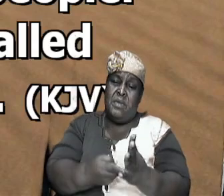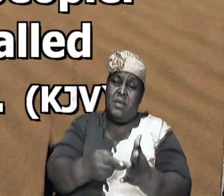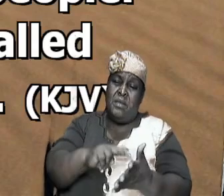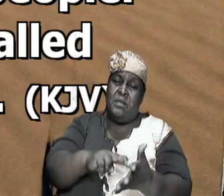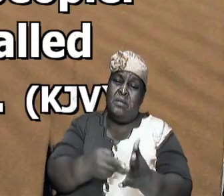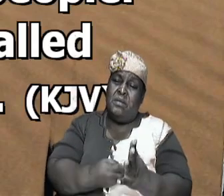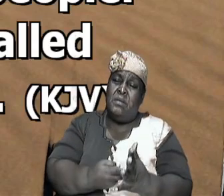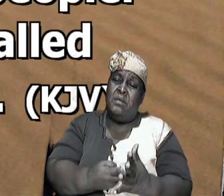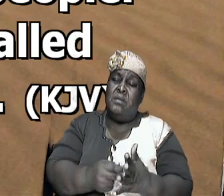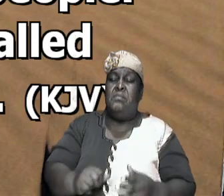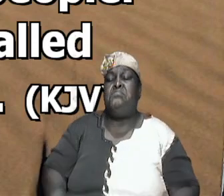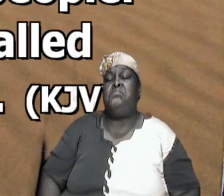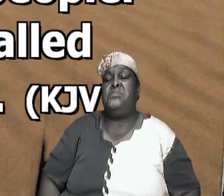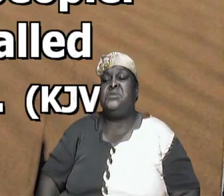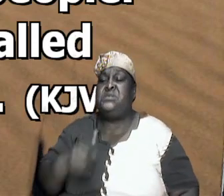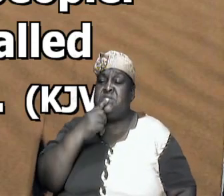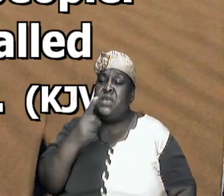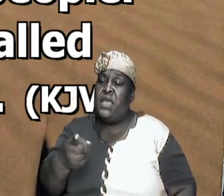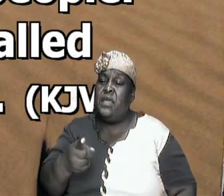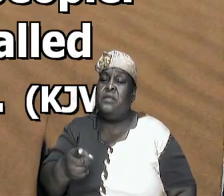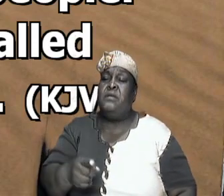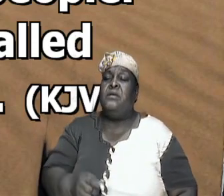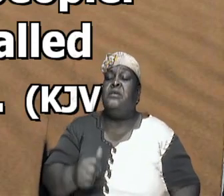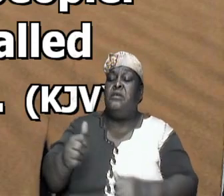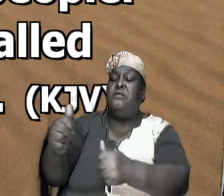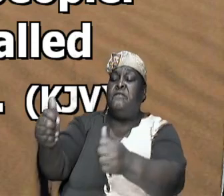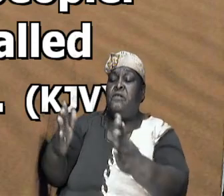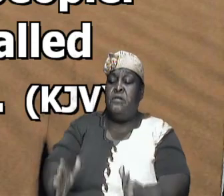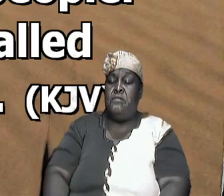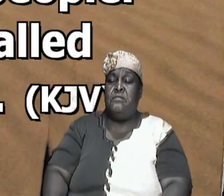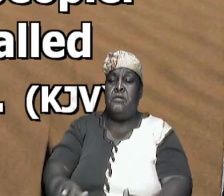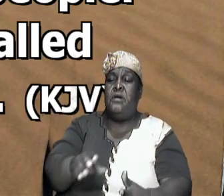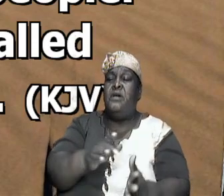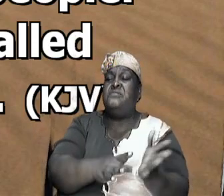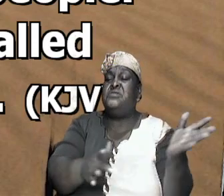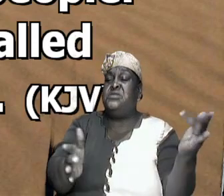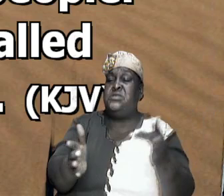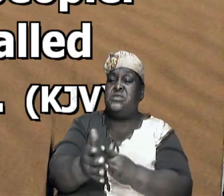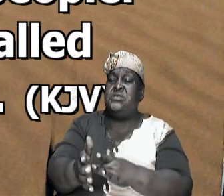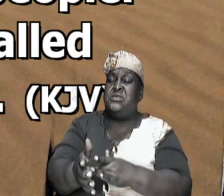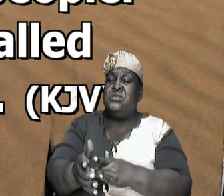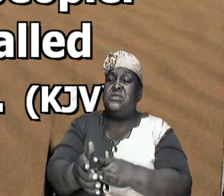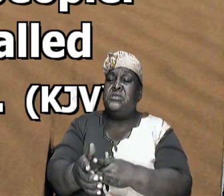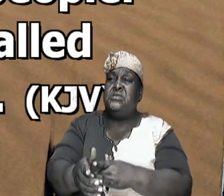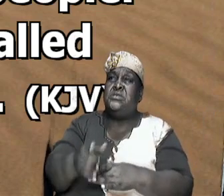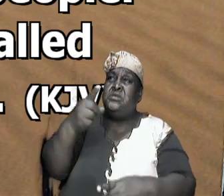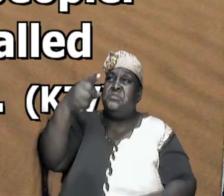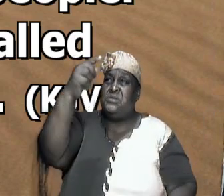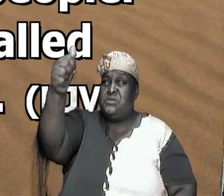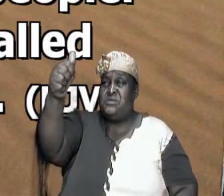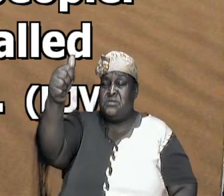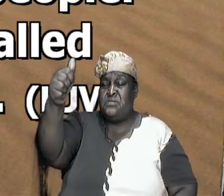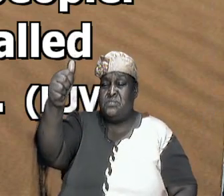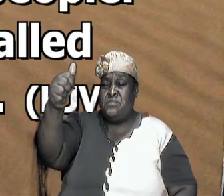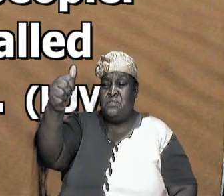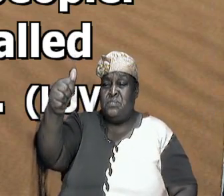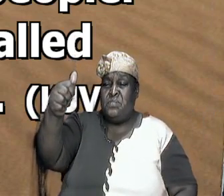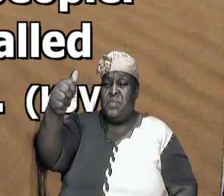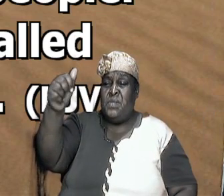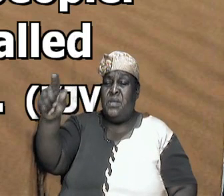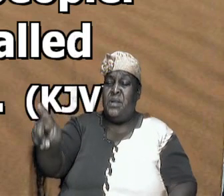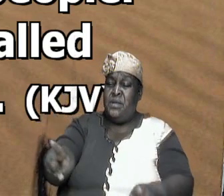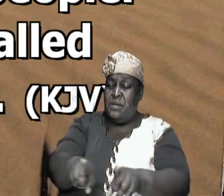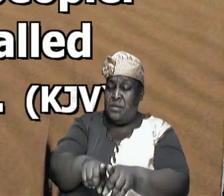of this term, follower of Christ, is that Jesus himself